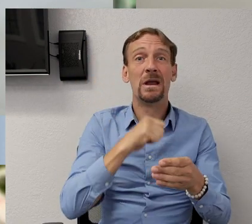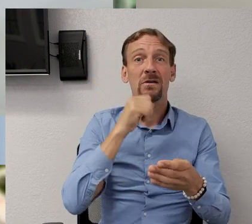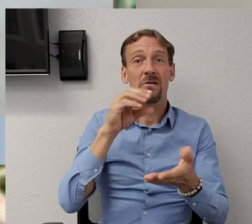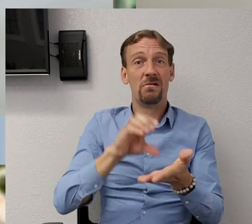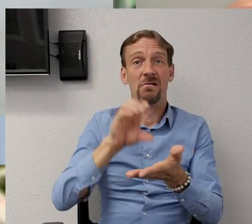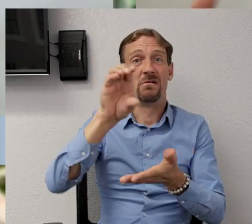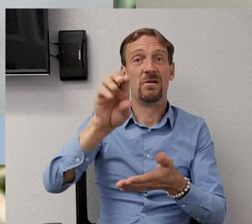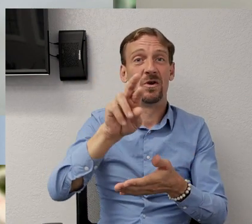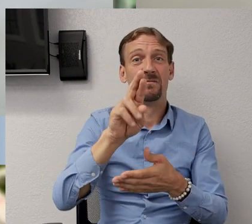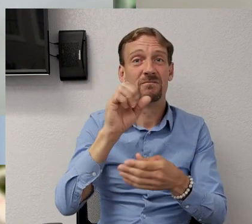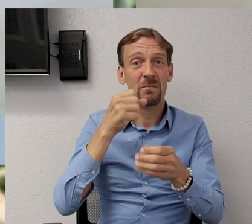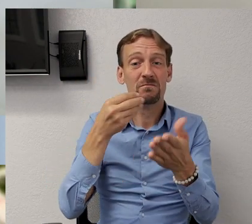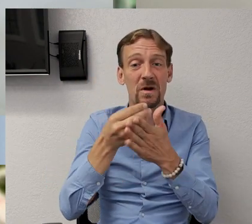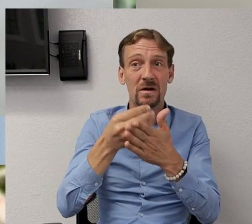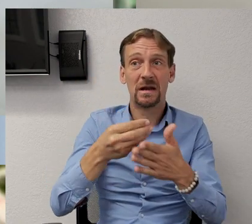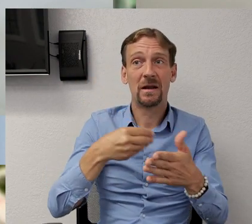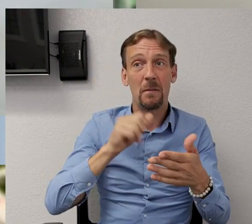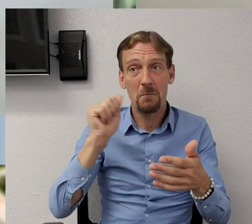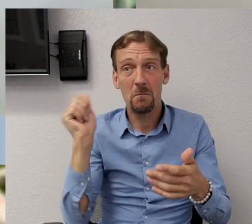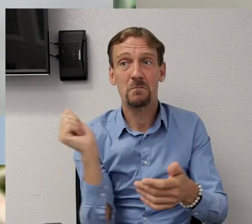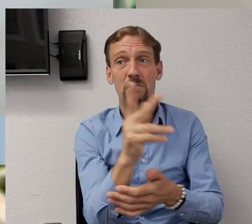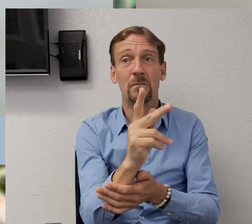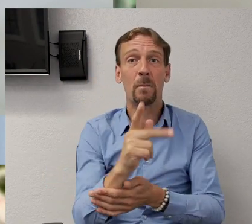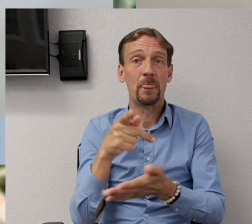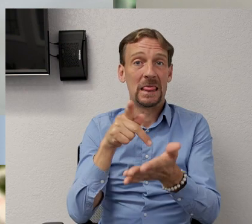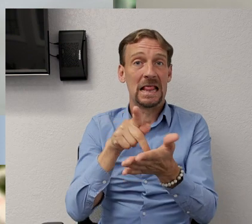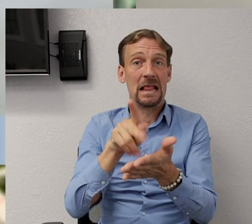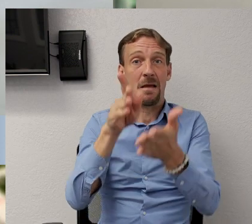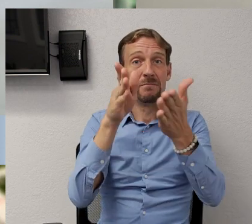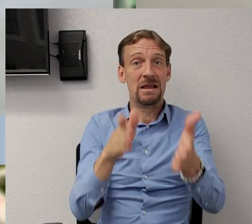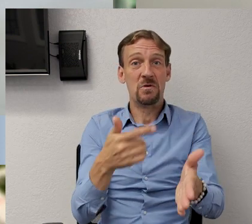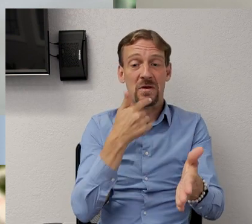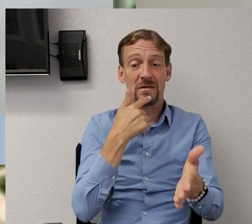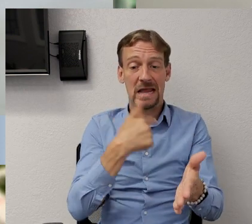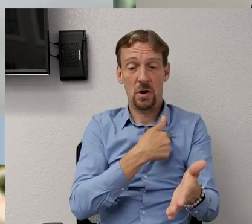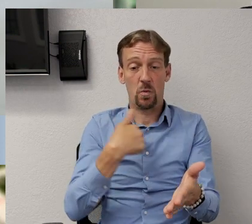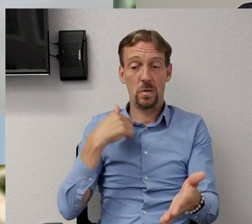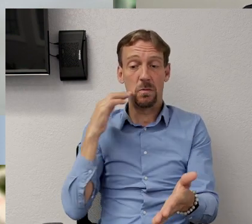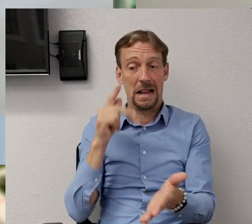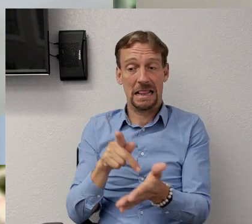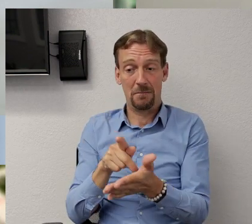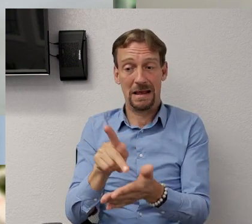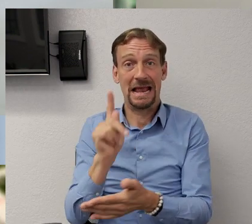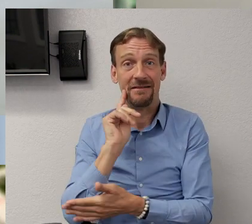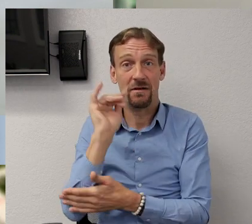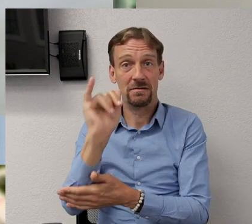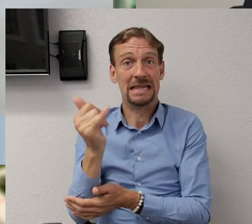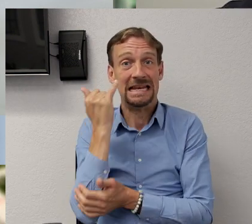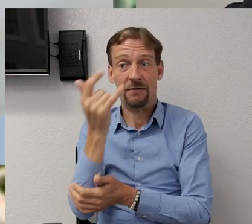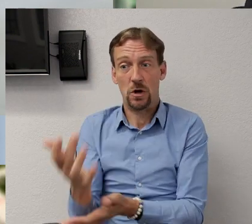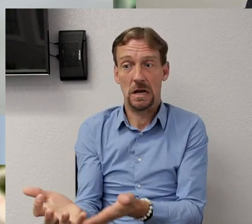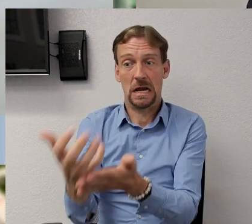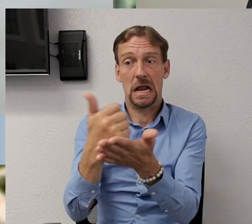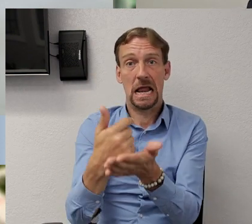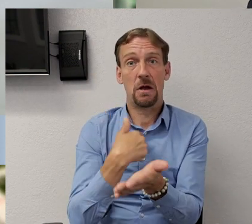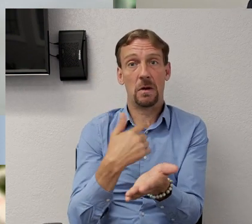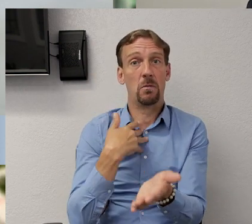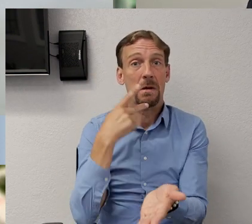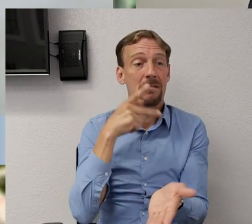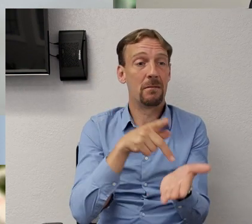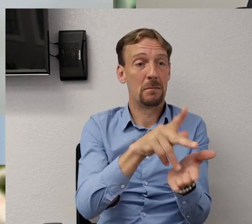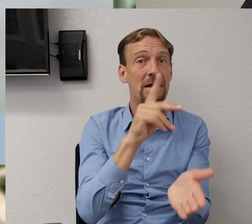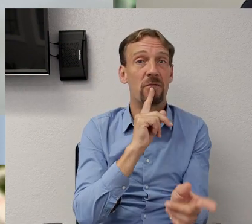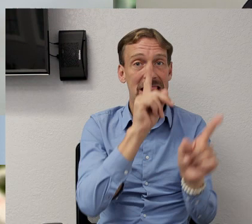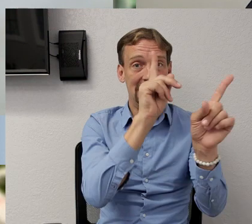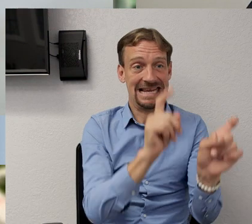rate. It's not a negotiated. The payers have come out, this is what we'll pay for the specimen collection, this is what we'll pay for the testing